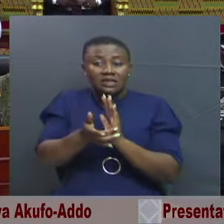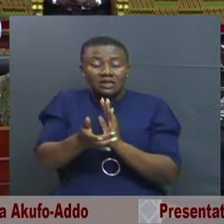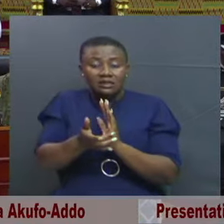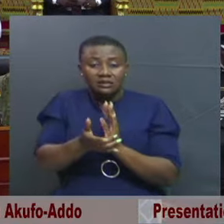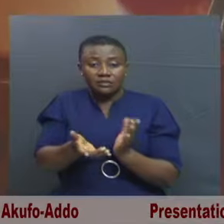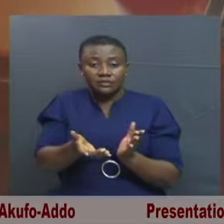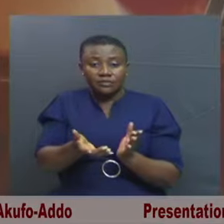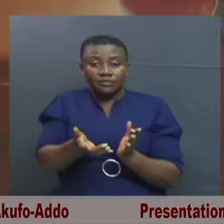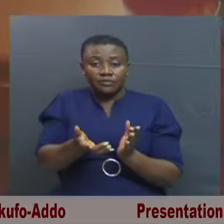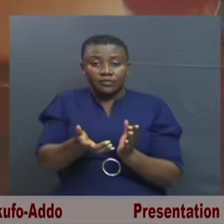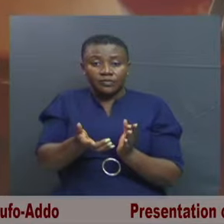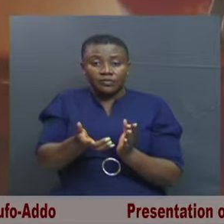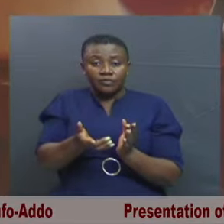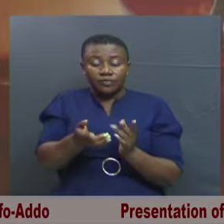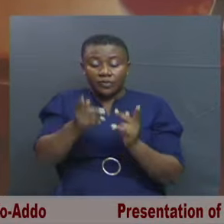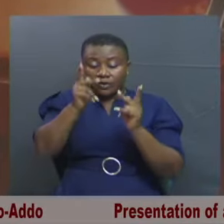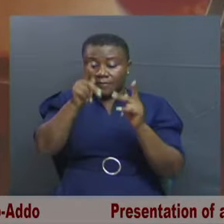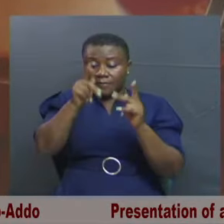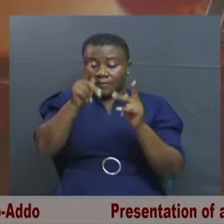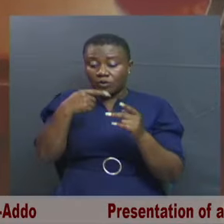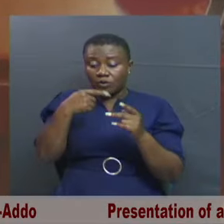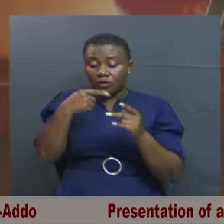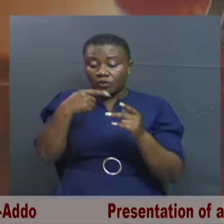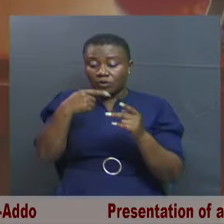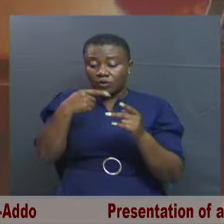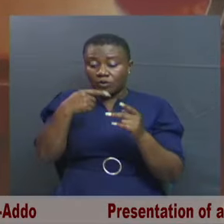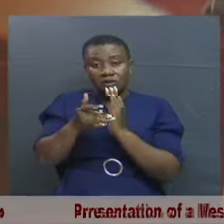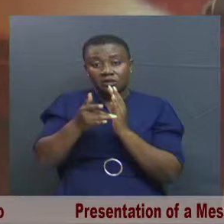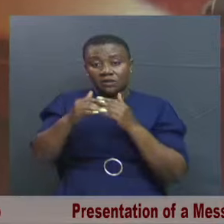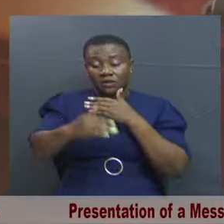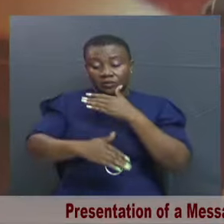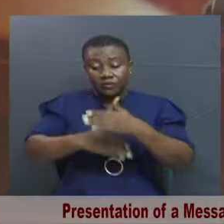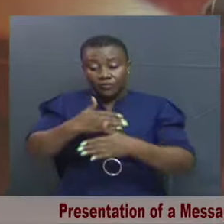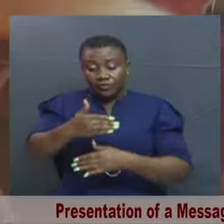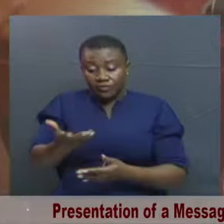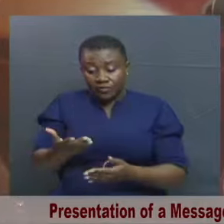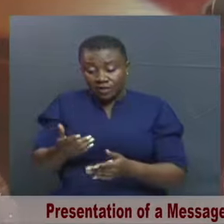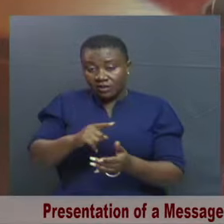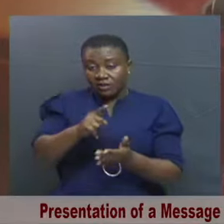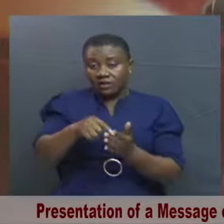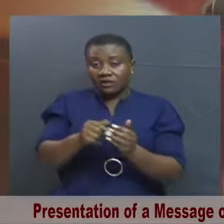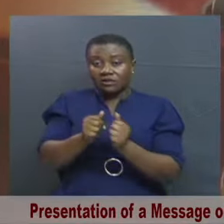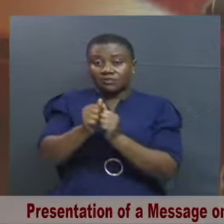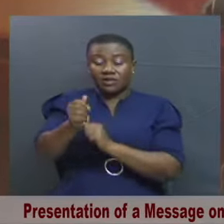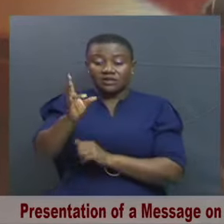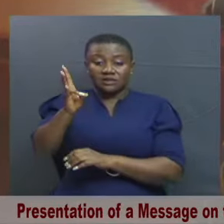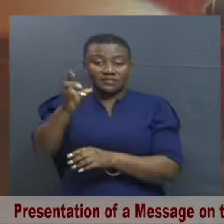who has led the entire digitalization process these past seven